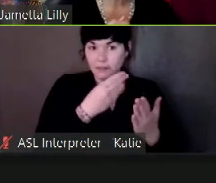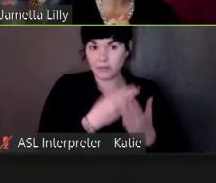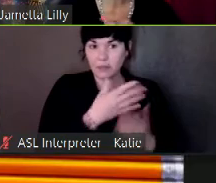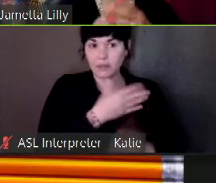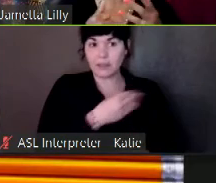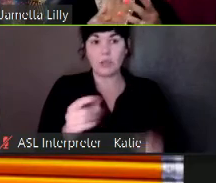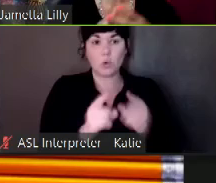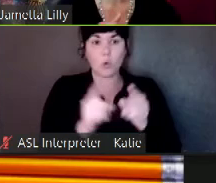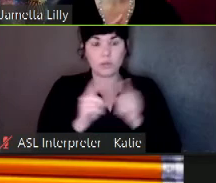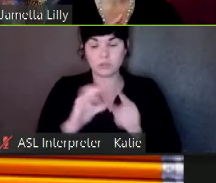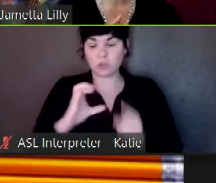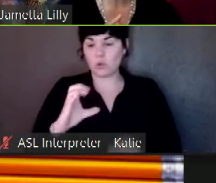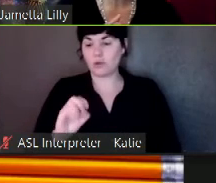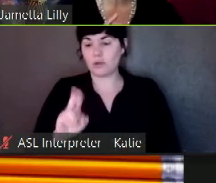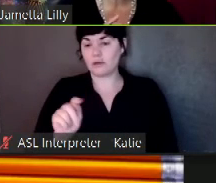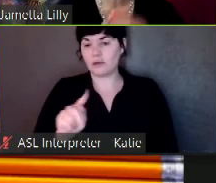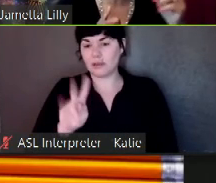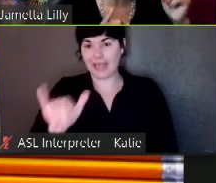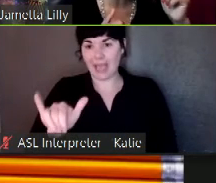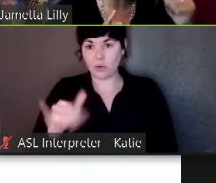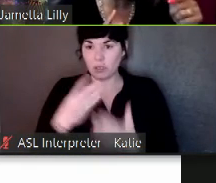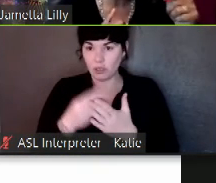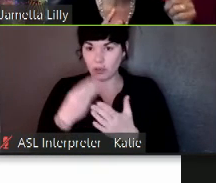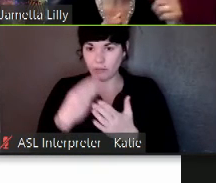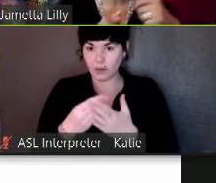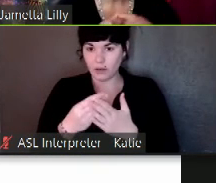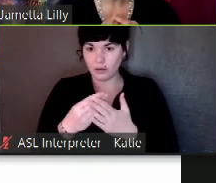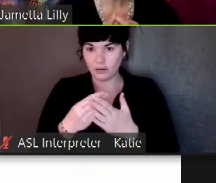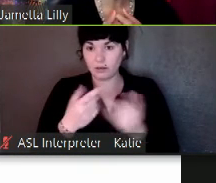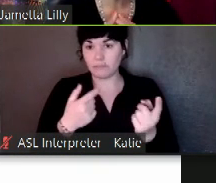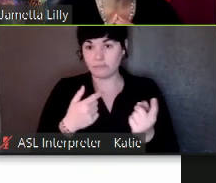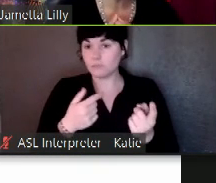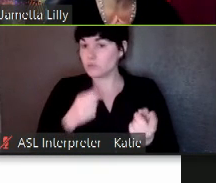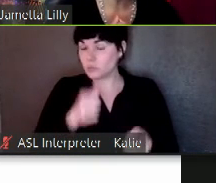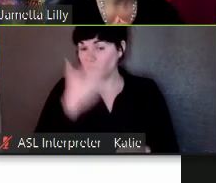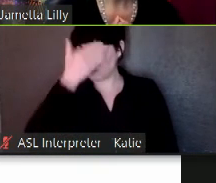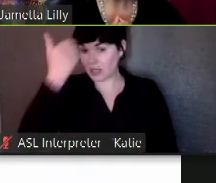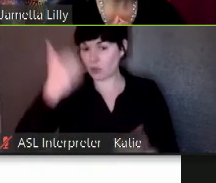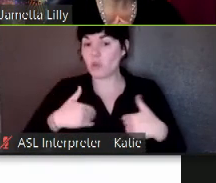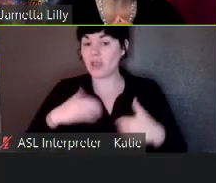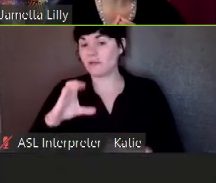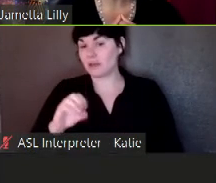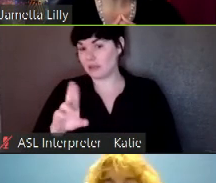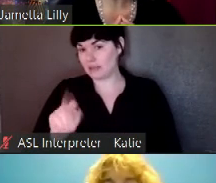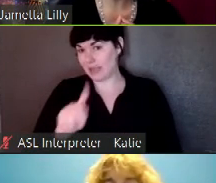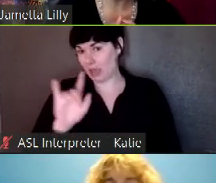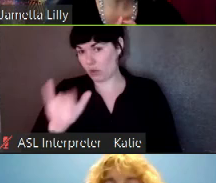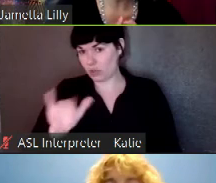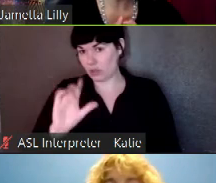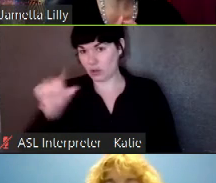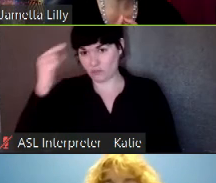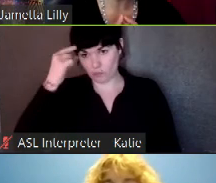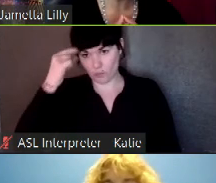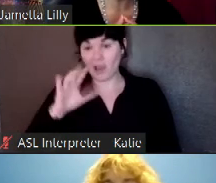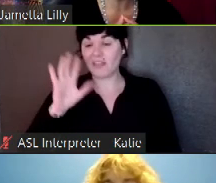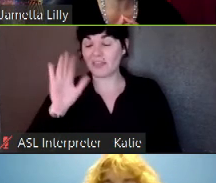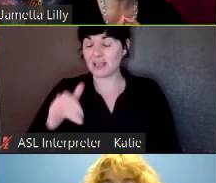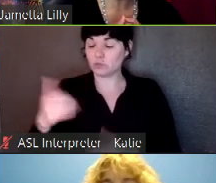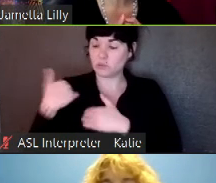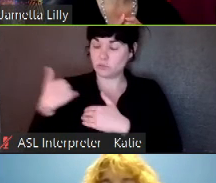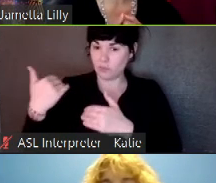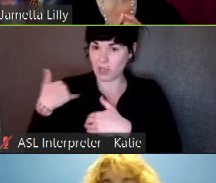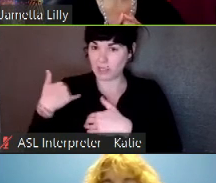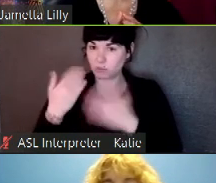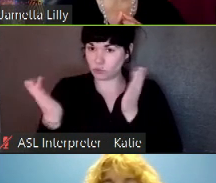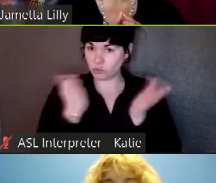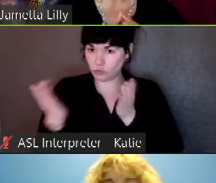county? We can't forget that we have a county government that is accountable to the citizens. And so 482 Ford has that document.